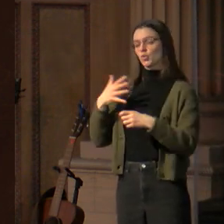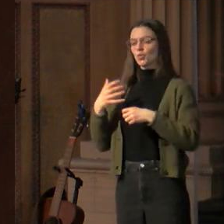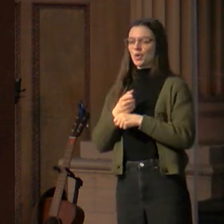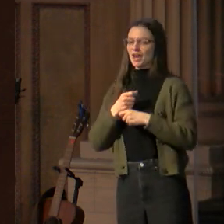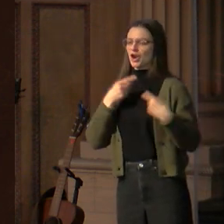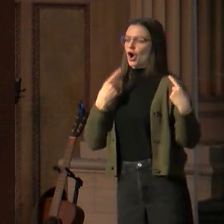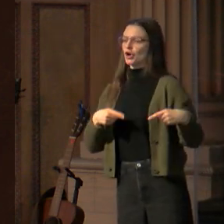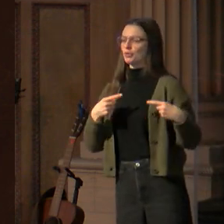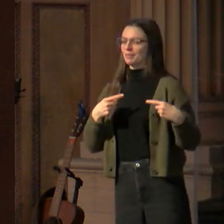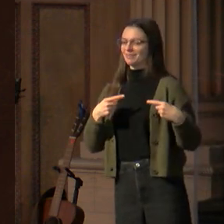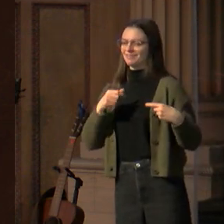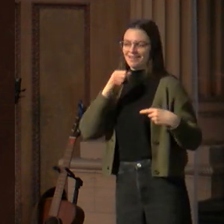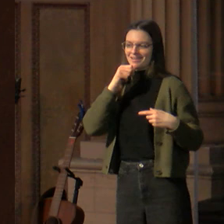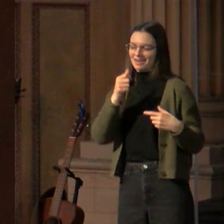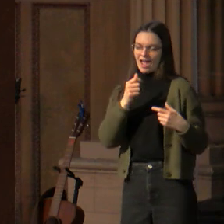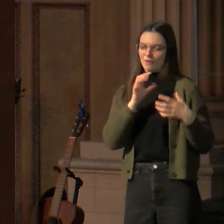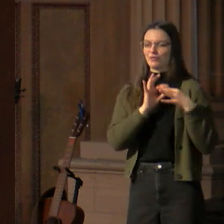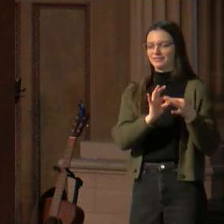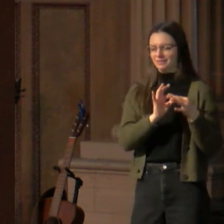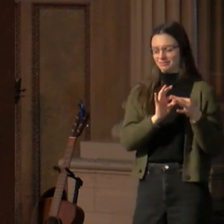You could do this in any relationship.